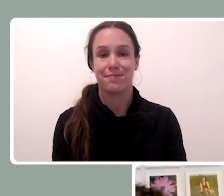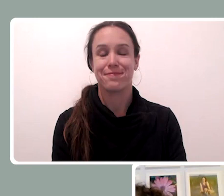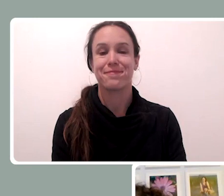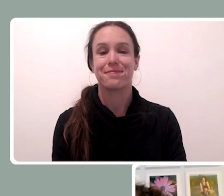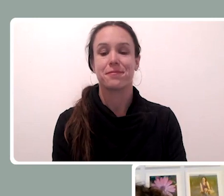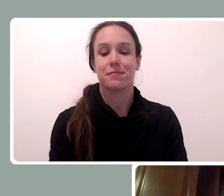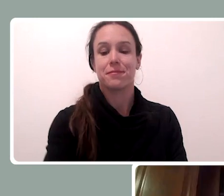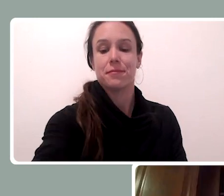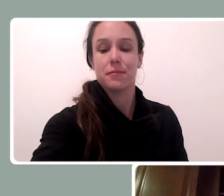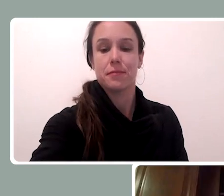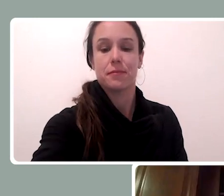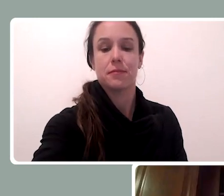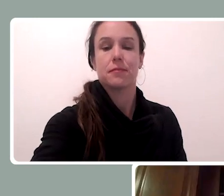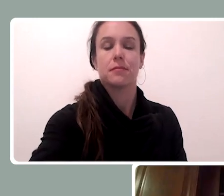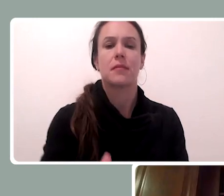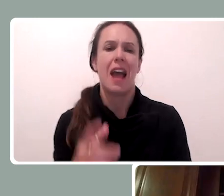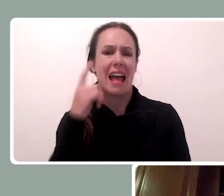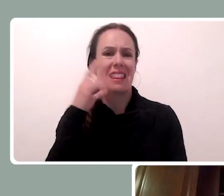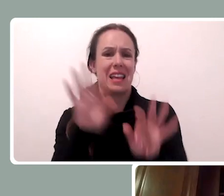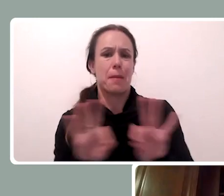one of the things to educate patients is it's